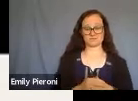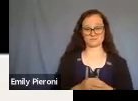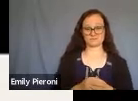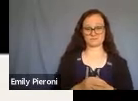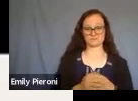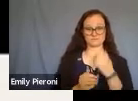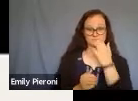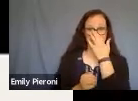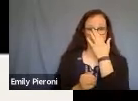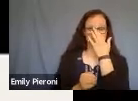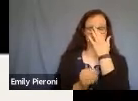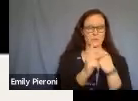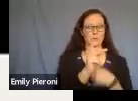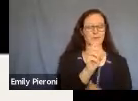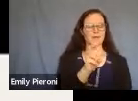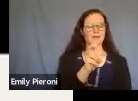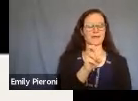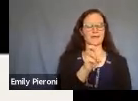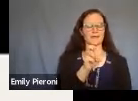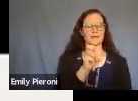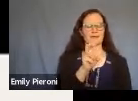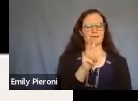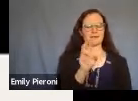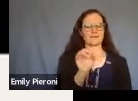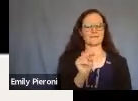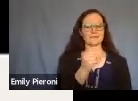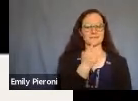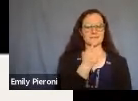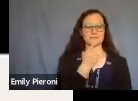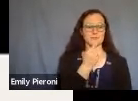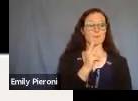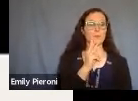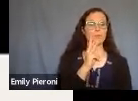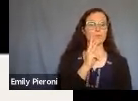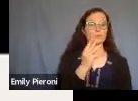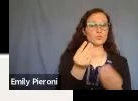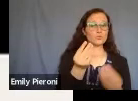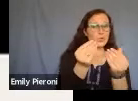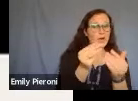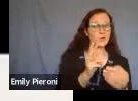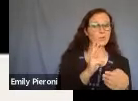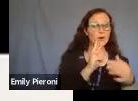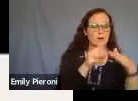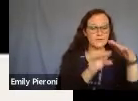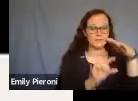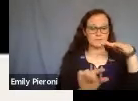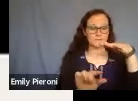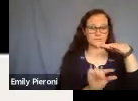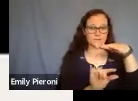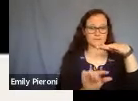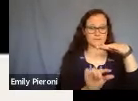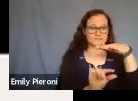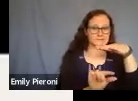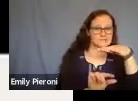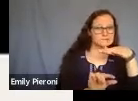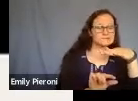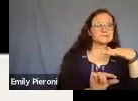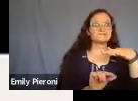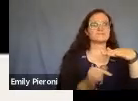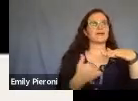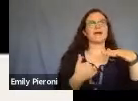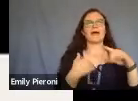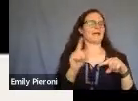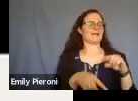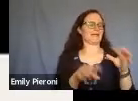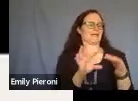So I can't really speak of the aquifer status. You know, the name of the game is to try to